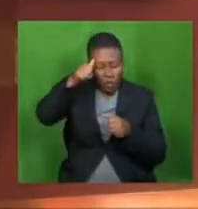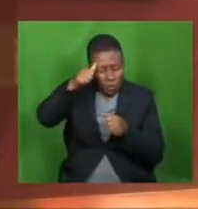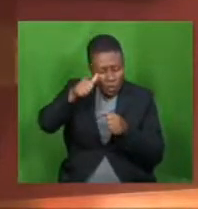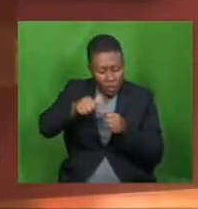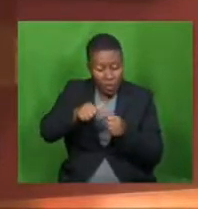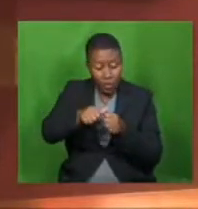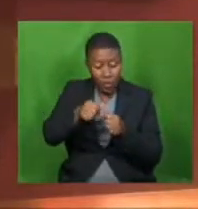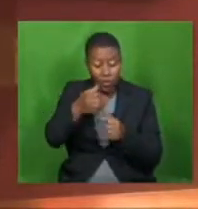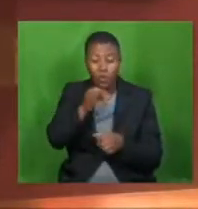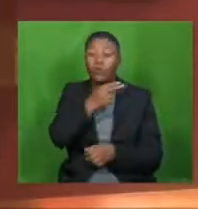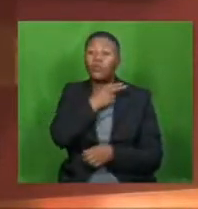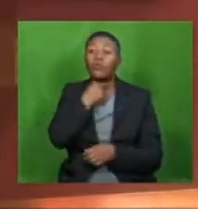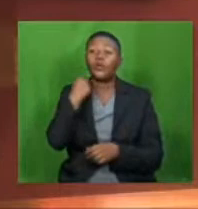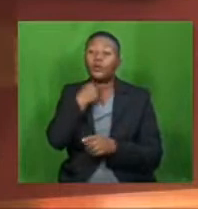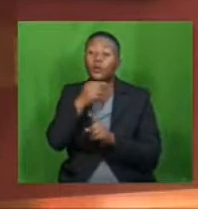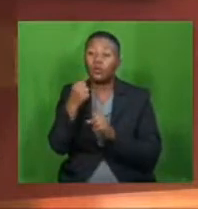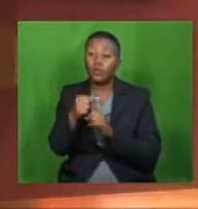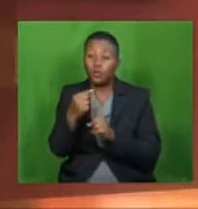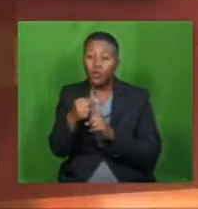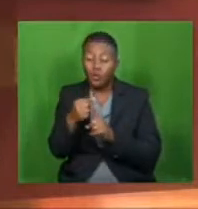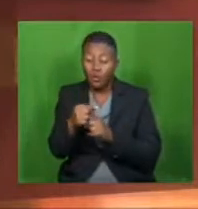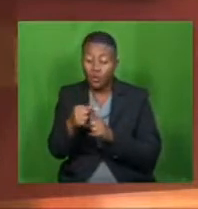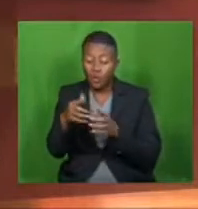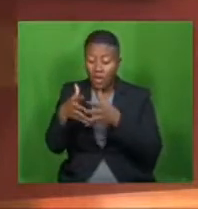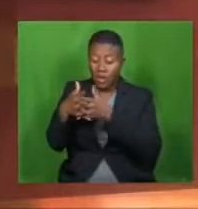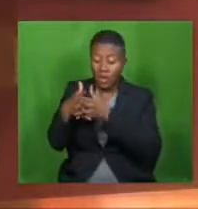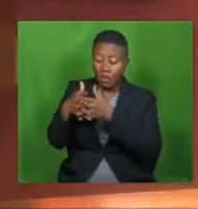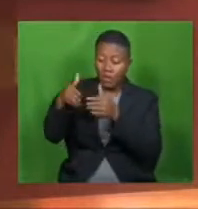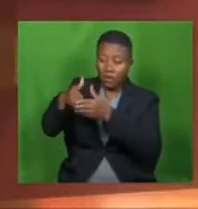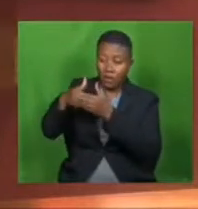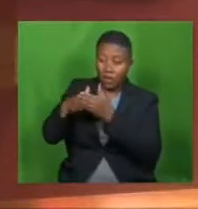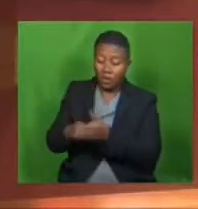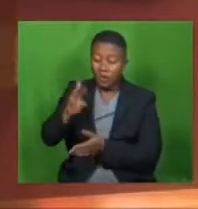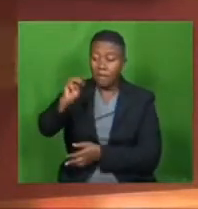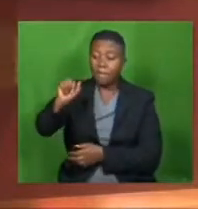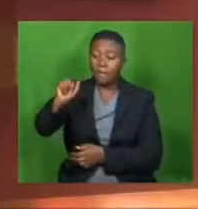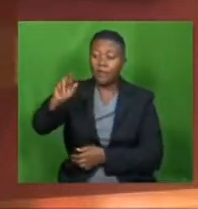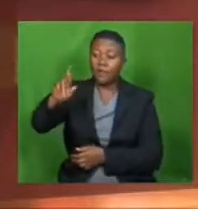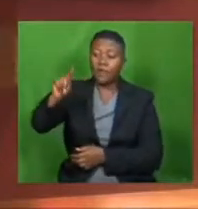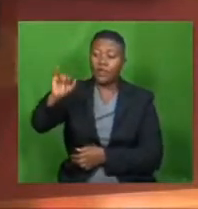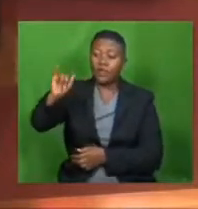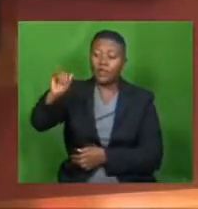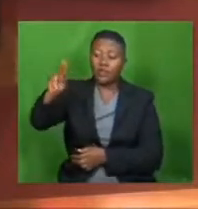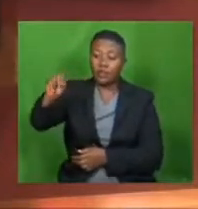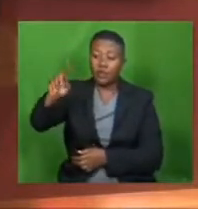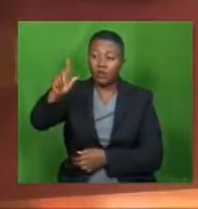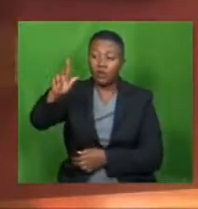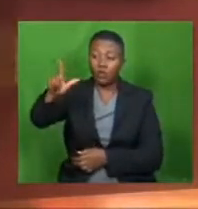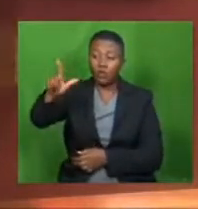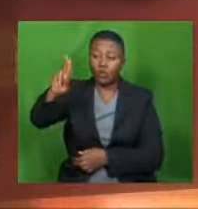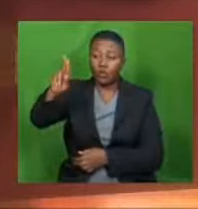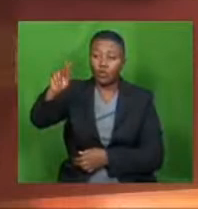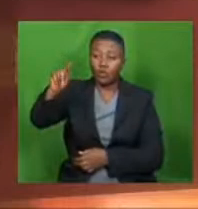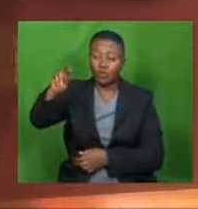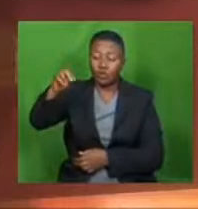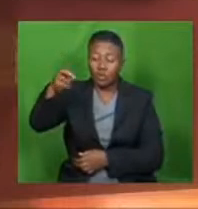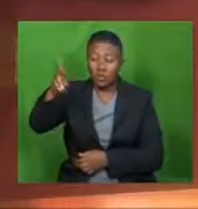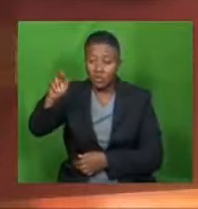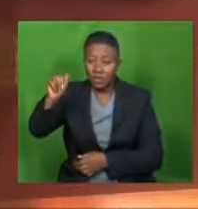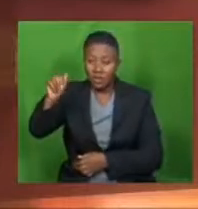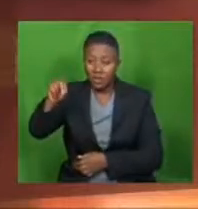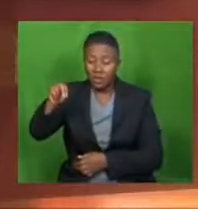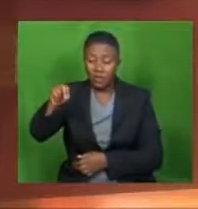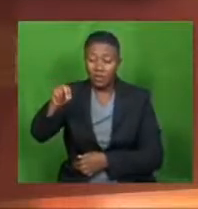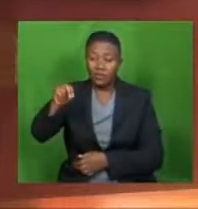words of the celebrated and far-sighted American patriot Martin Luther King Jr. and be called upon to act with what